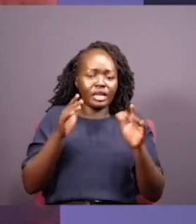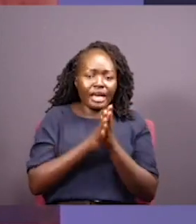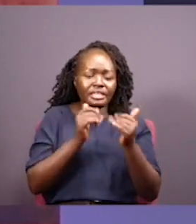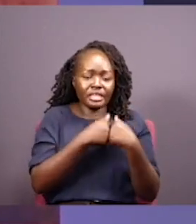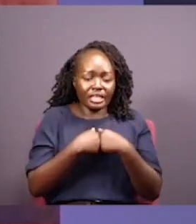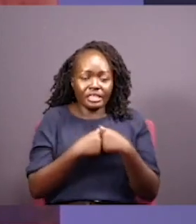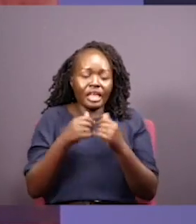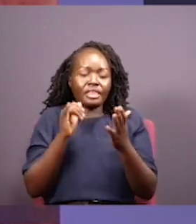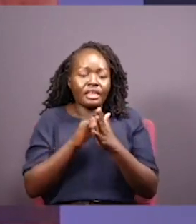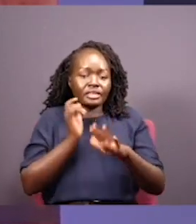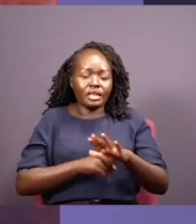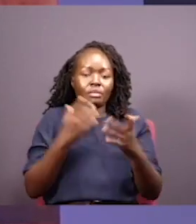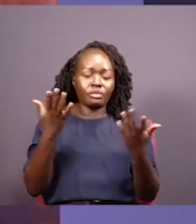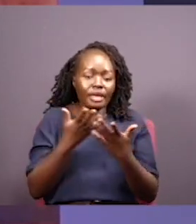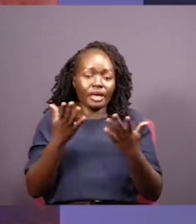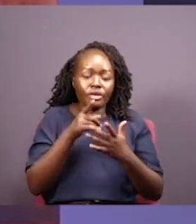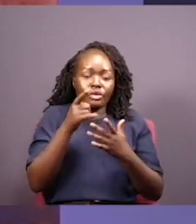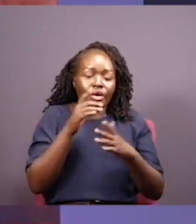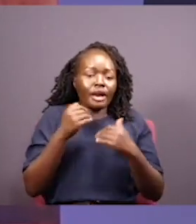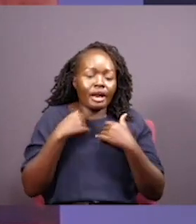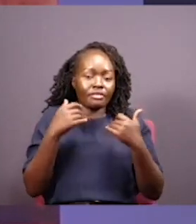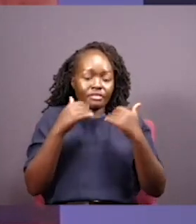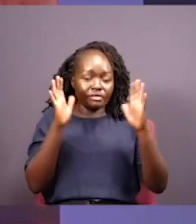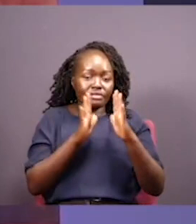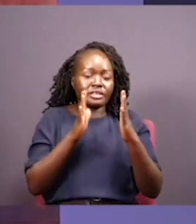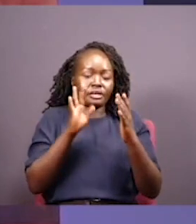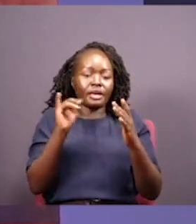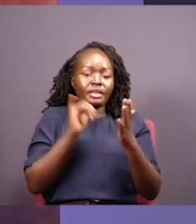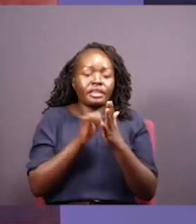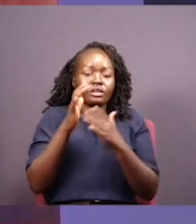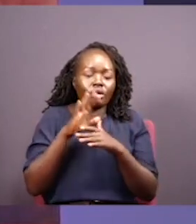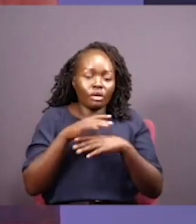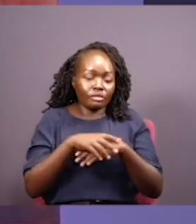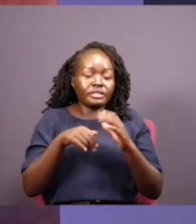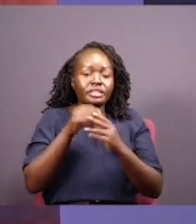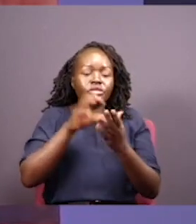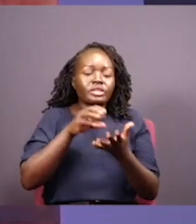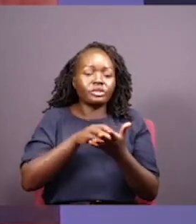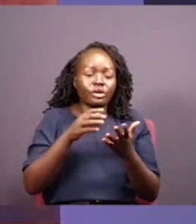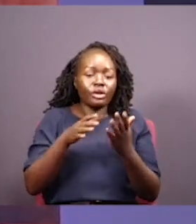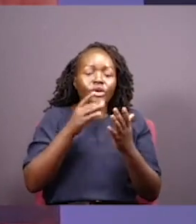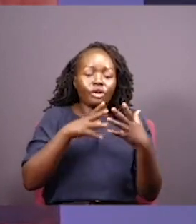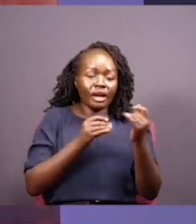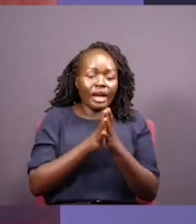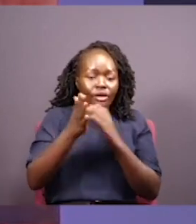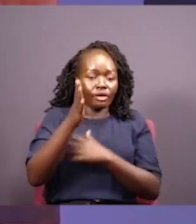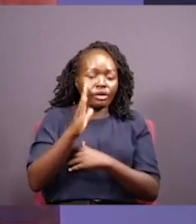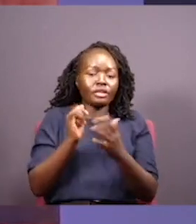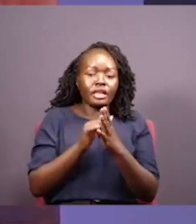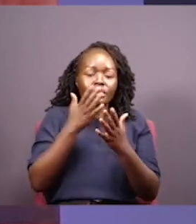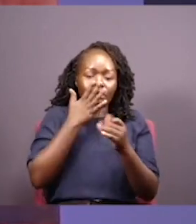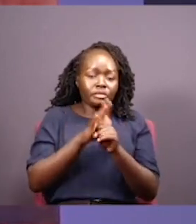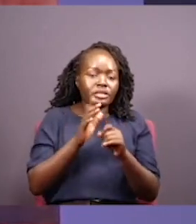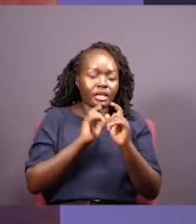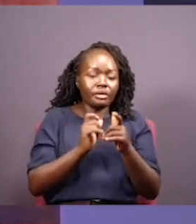faced by those discomforting situations. Go ahead knowing that God has promised a reward for you even as you